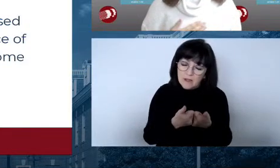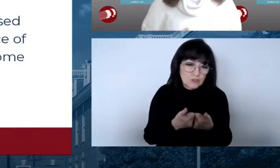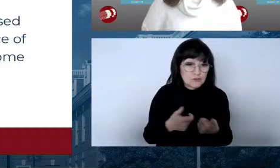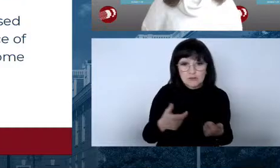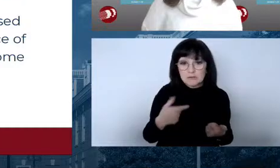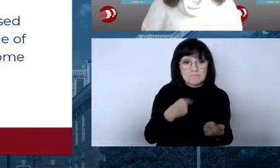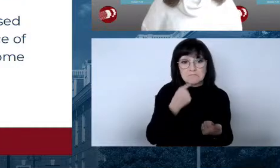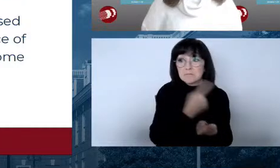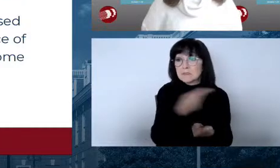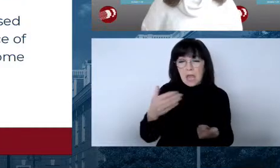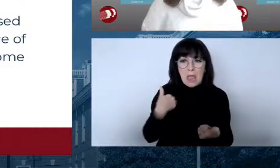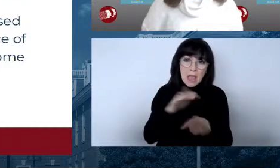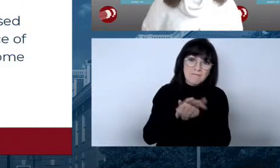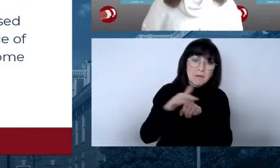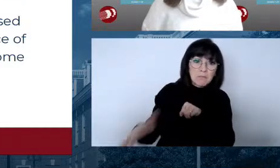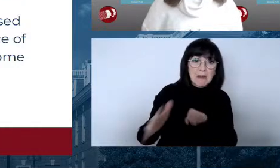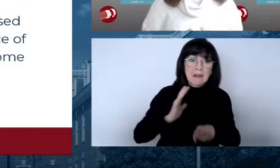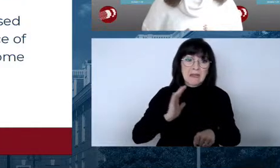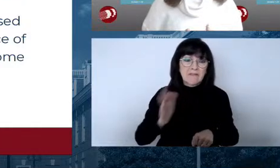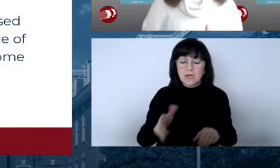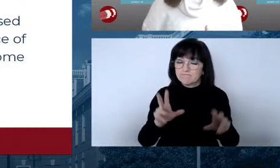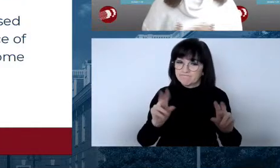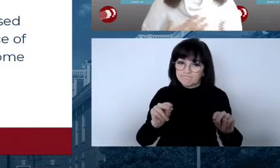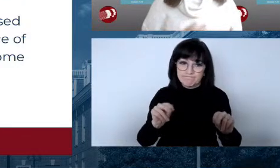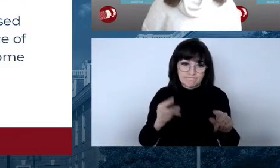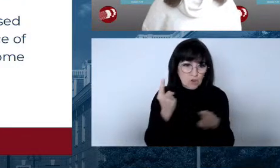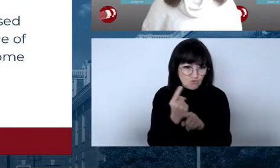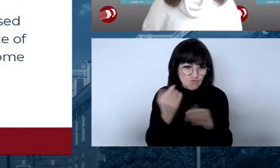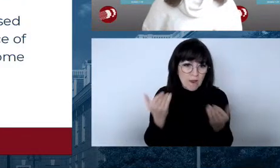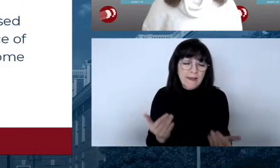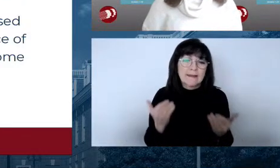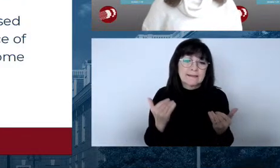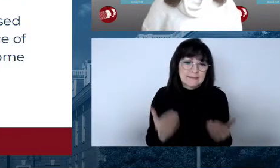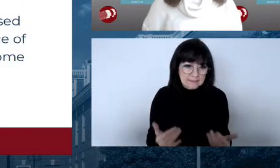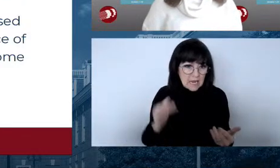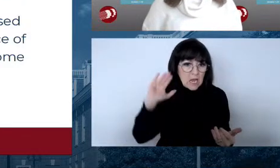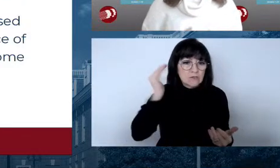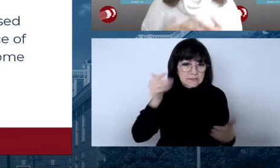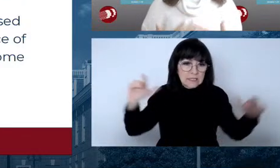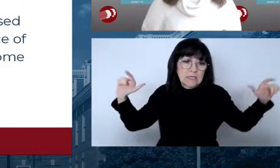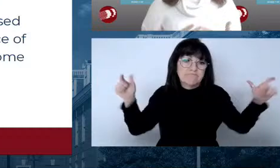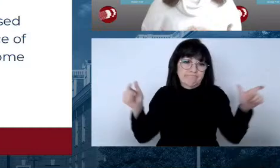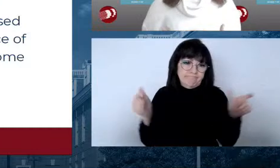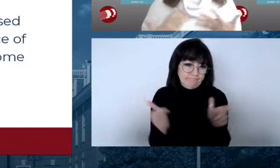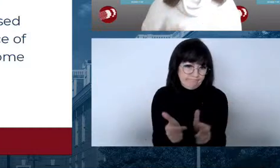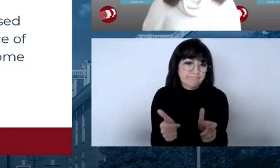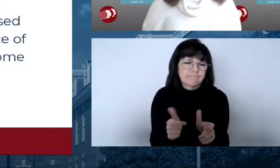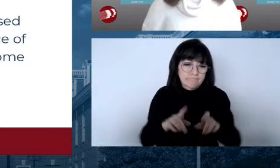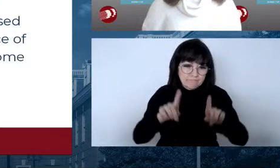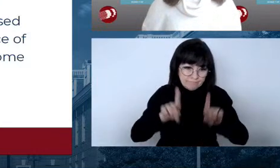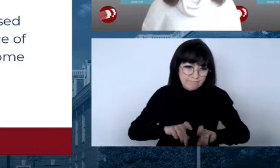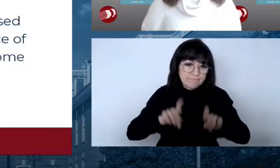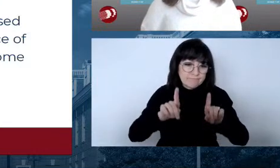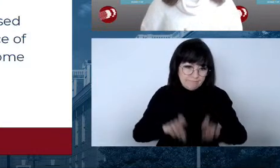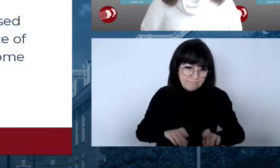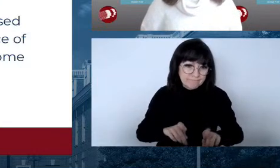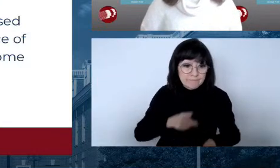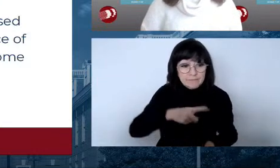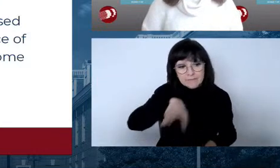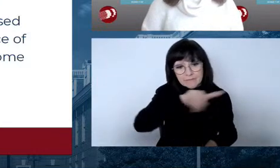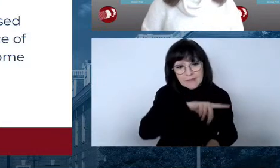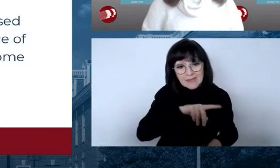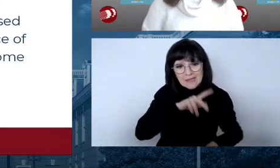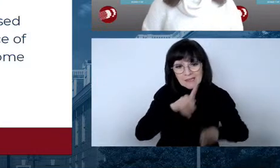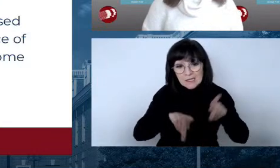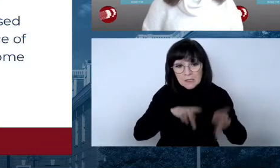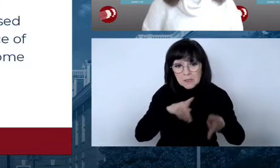is absolutely outstripping supply. At the same time, we have a very dynamic situation where the people who run the test sites are